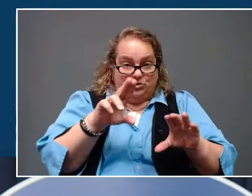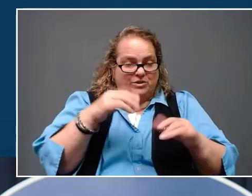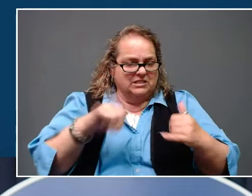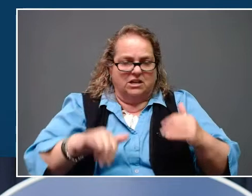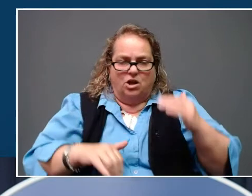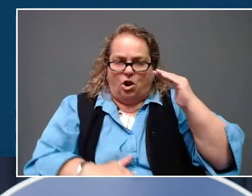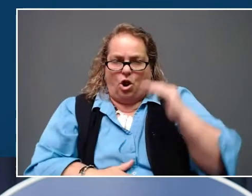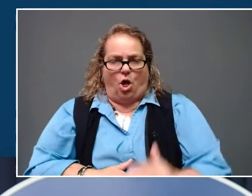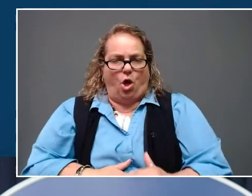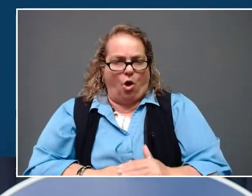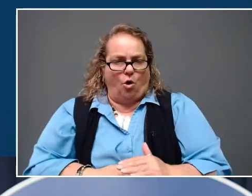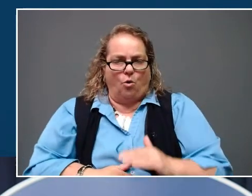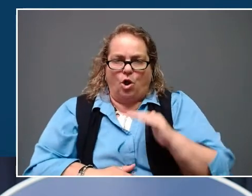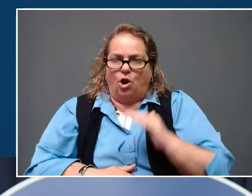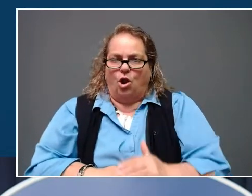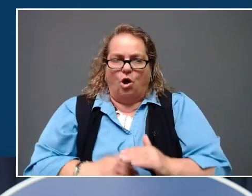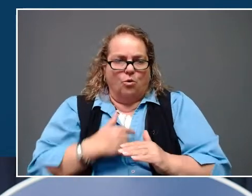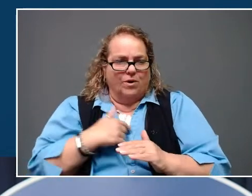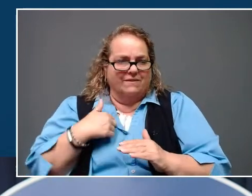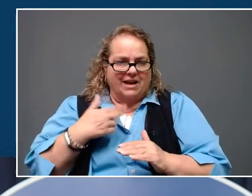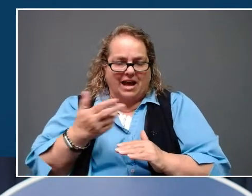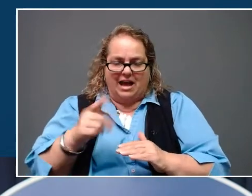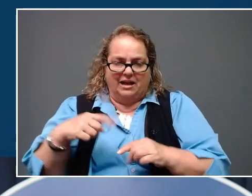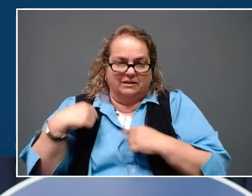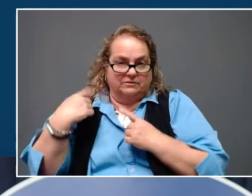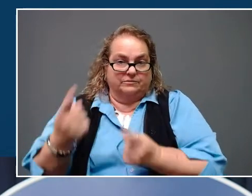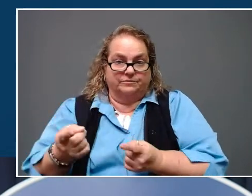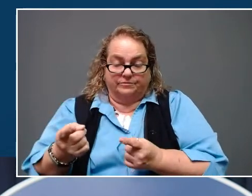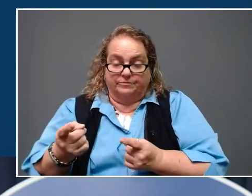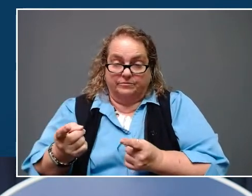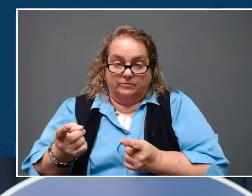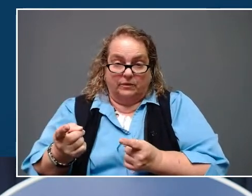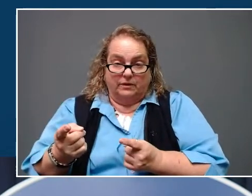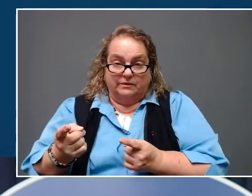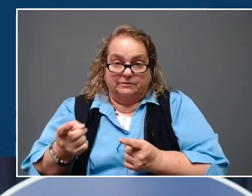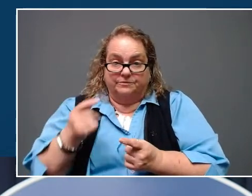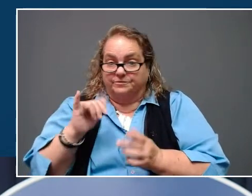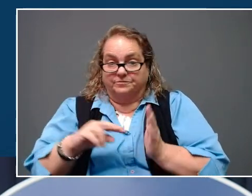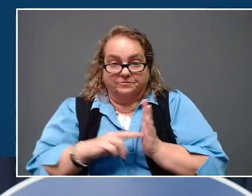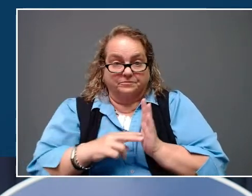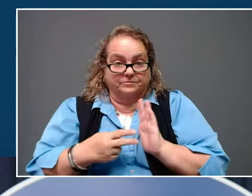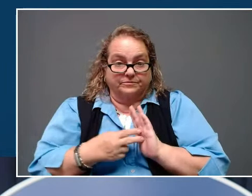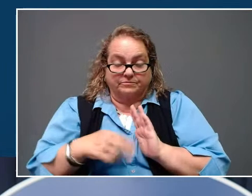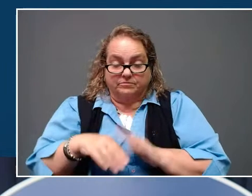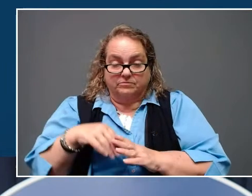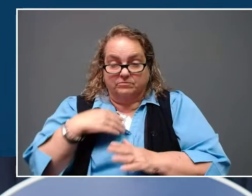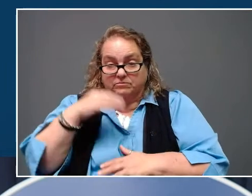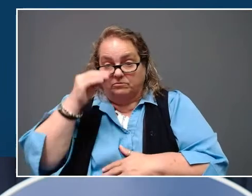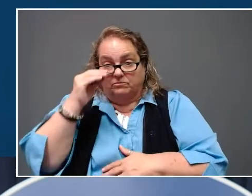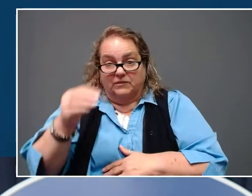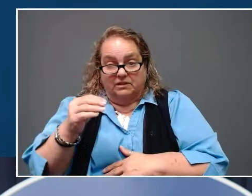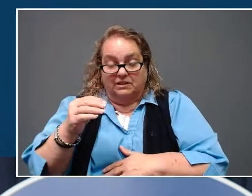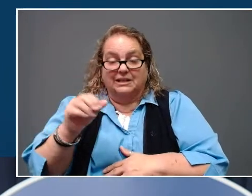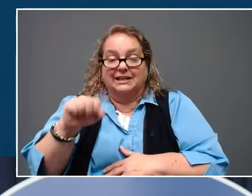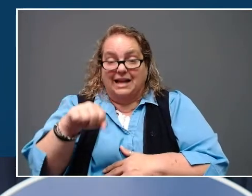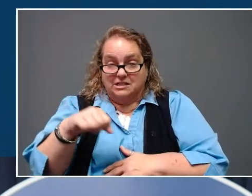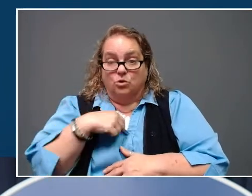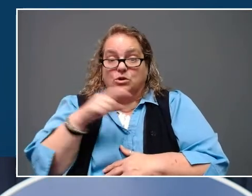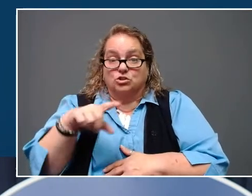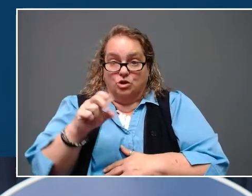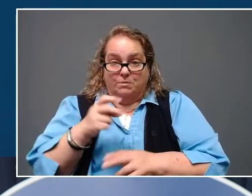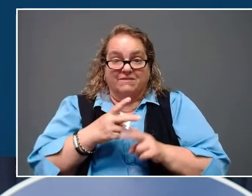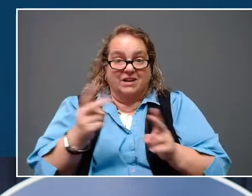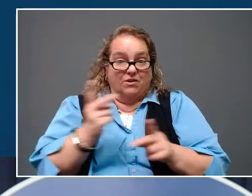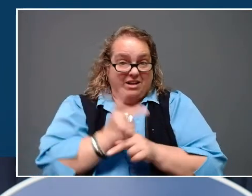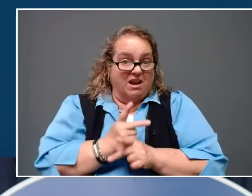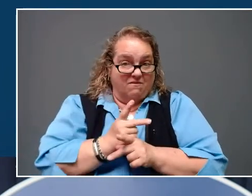we have had in the pandemic. And that means, in my opinion, that yes, we should be mindful of what's going on.